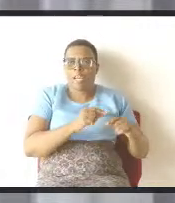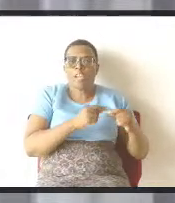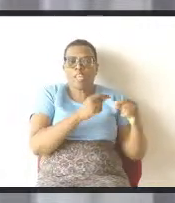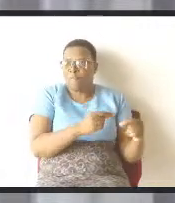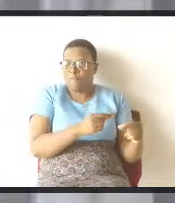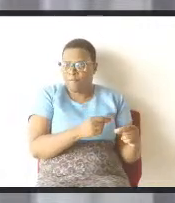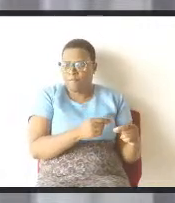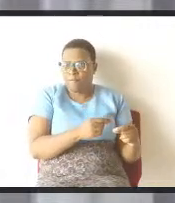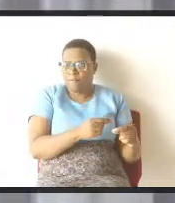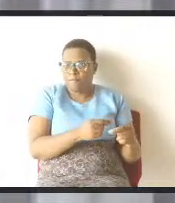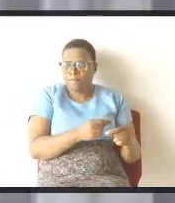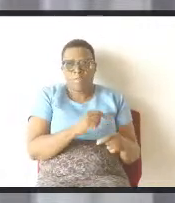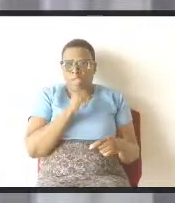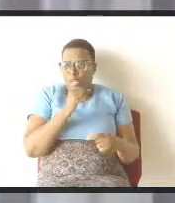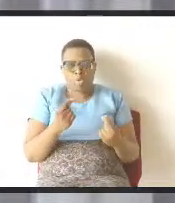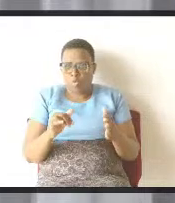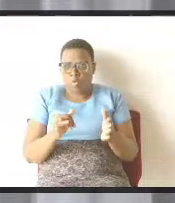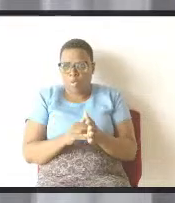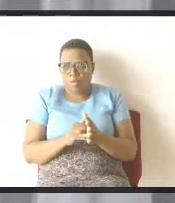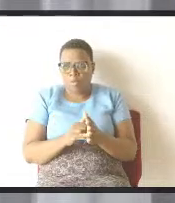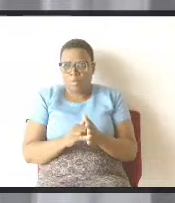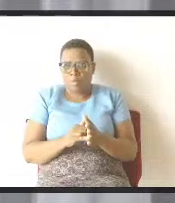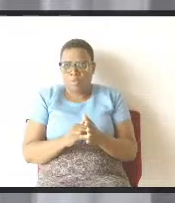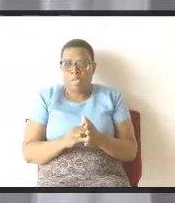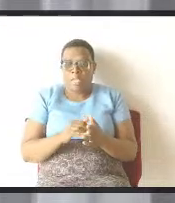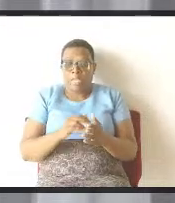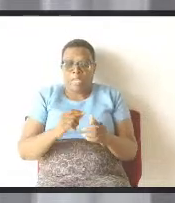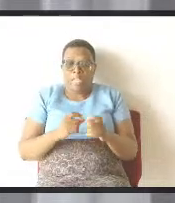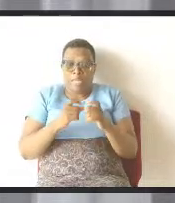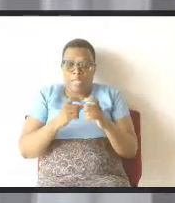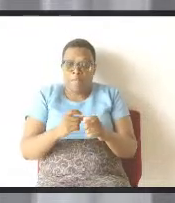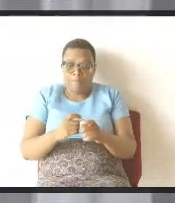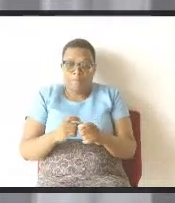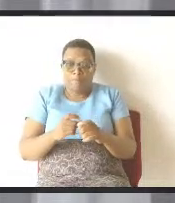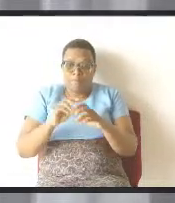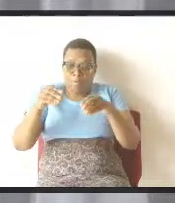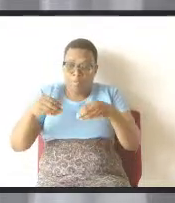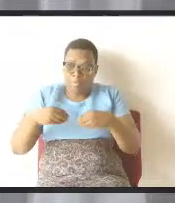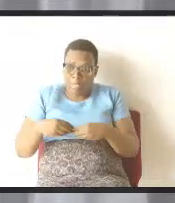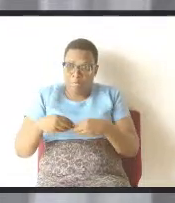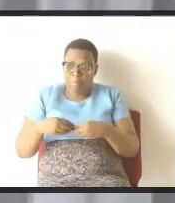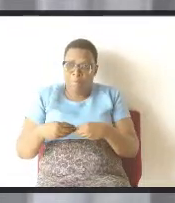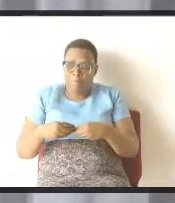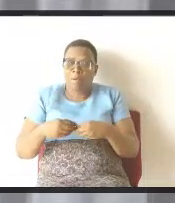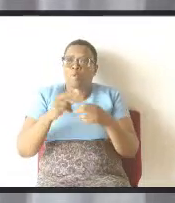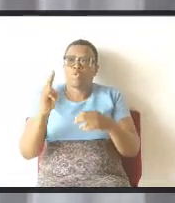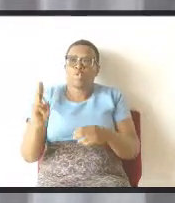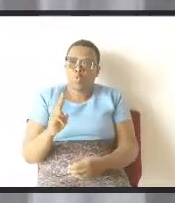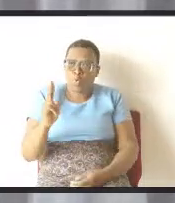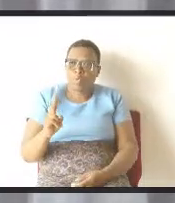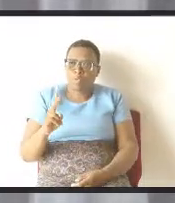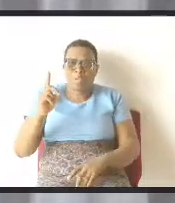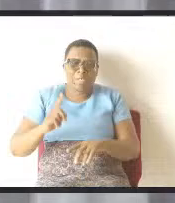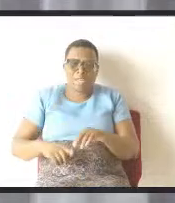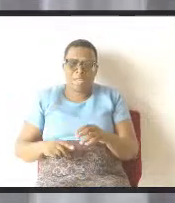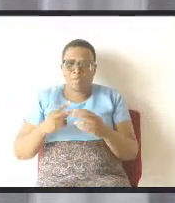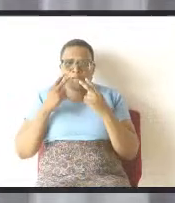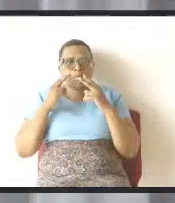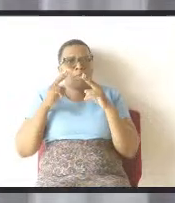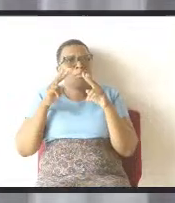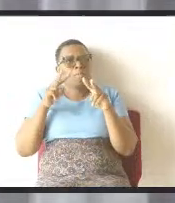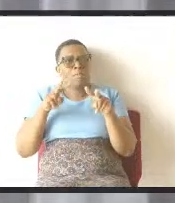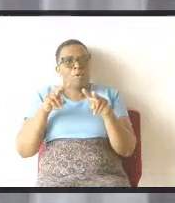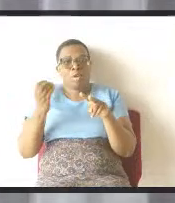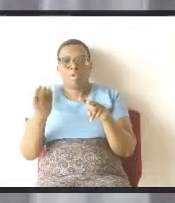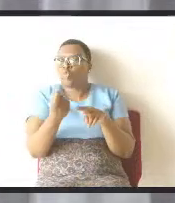to win the Christian race, you can't just watch others run.